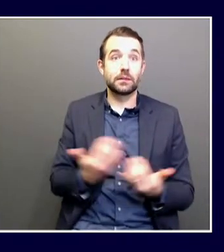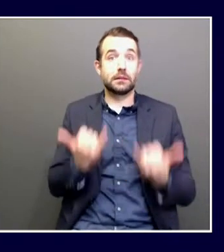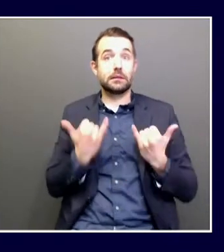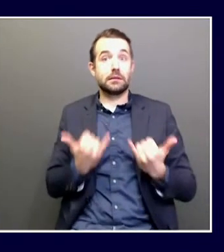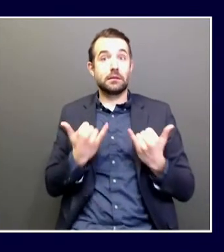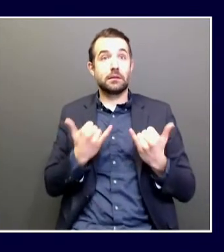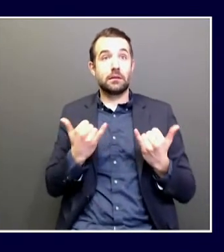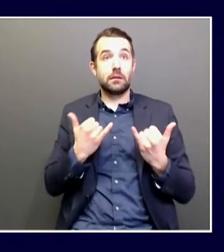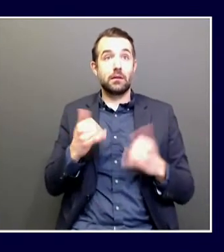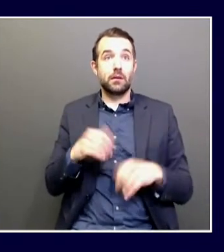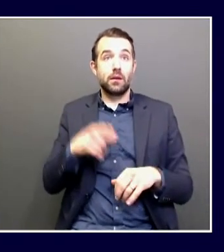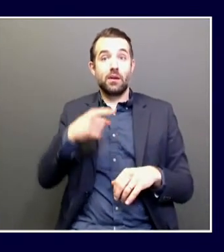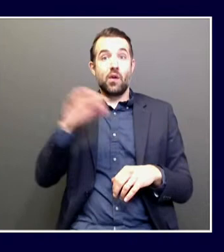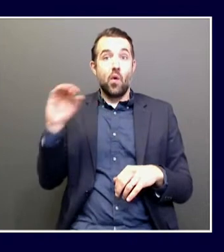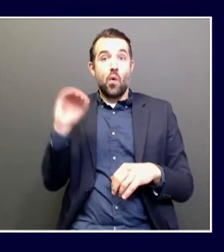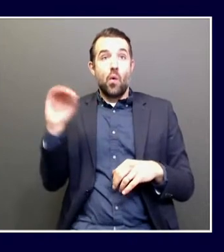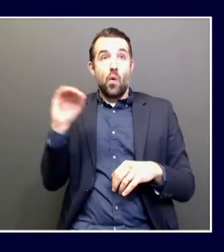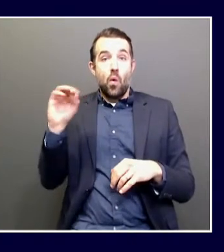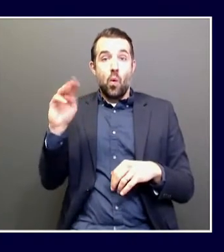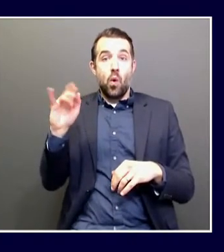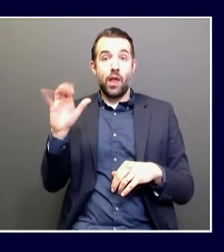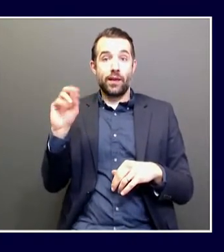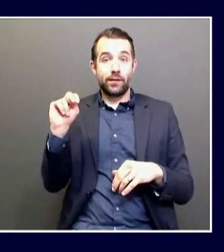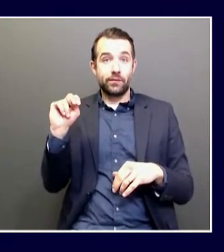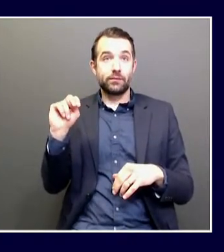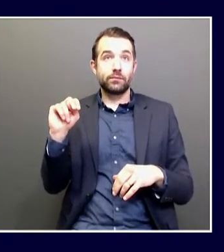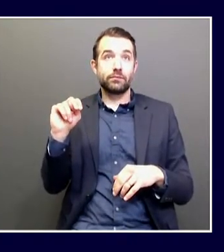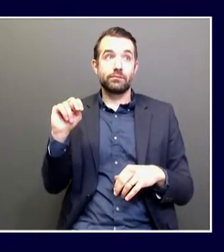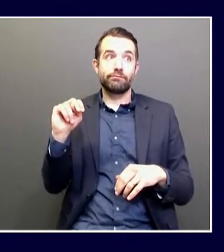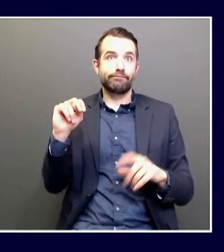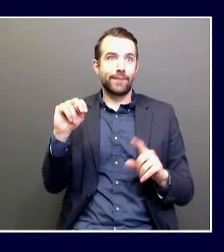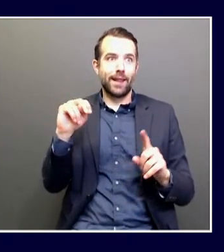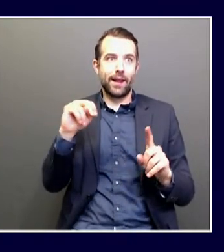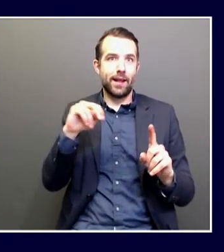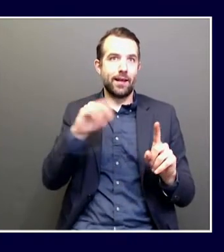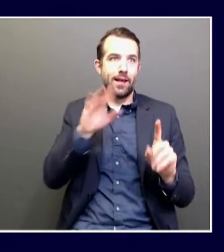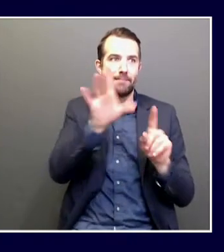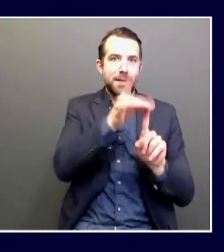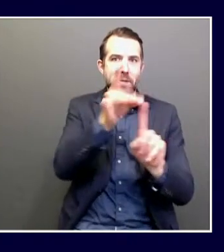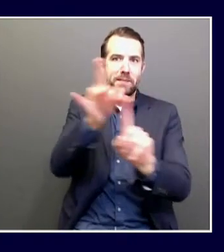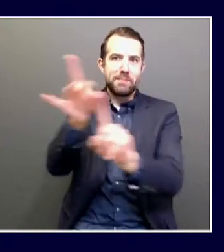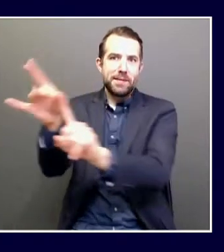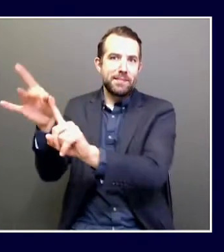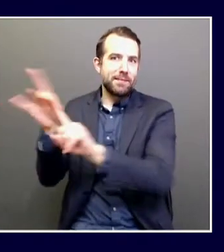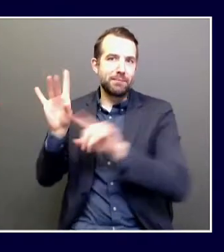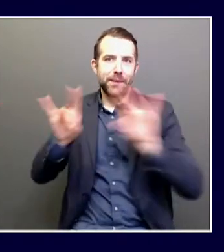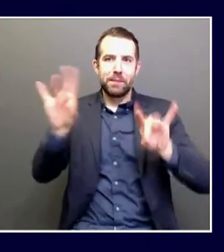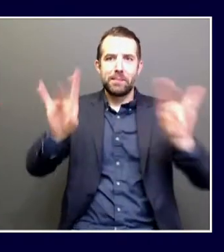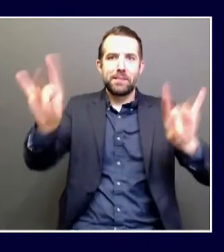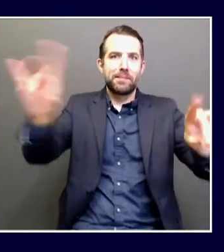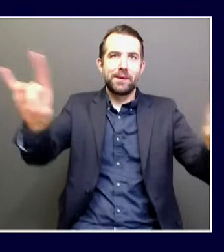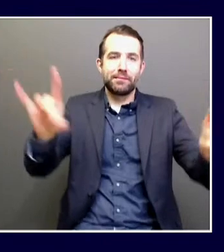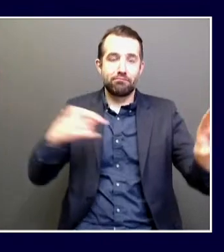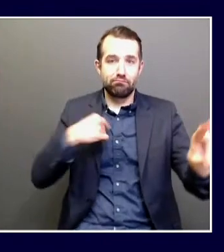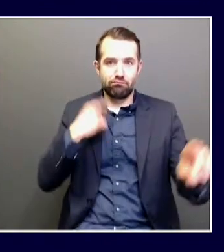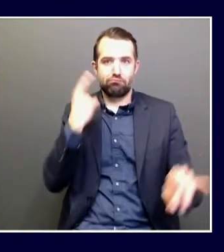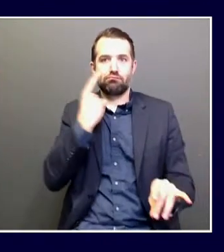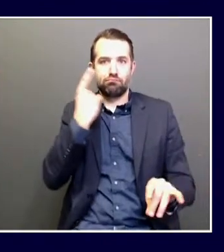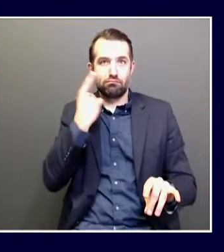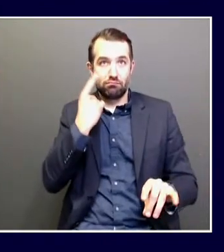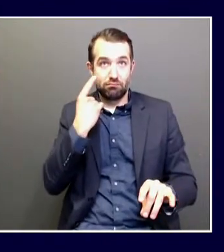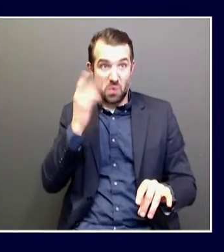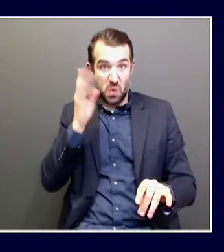of cases that it generates will look like a giant wave, like the Delta variant, or like a sharp